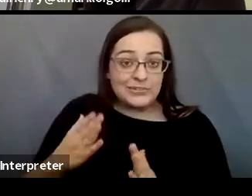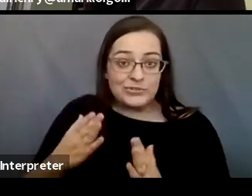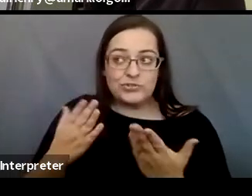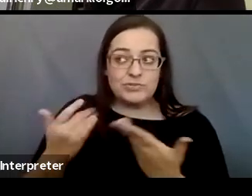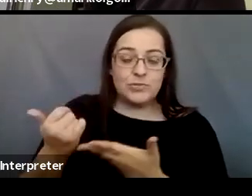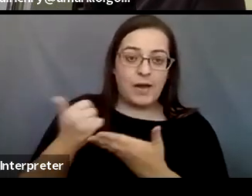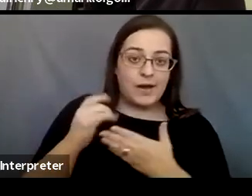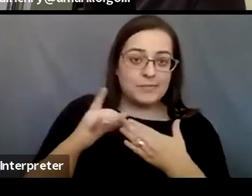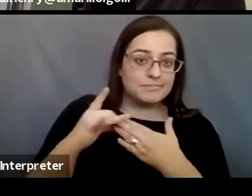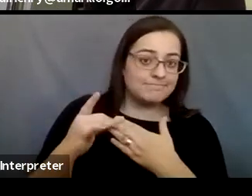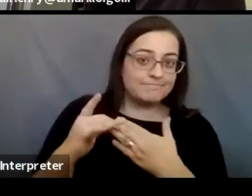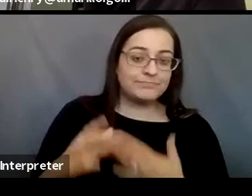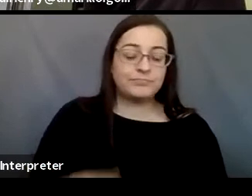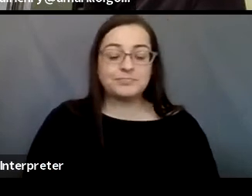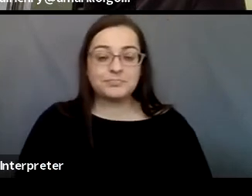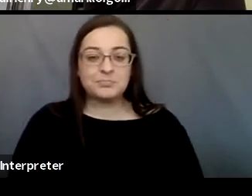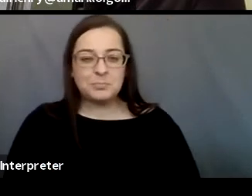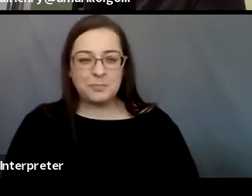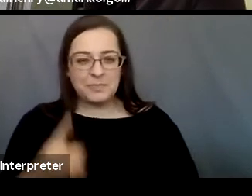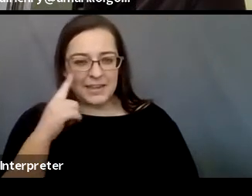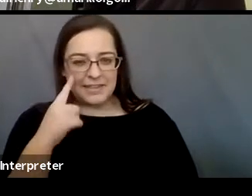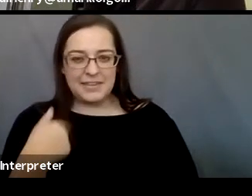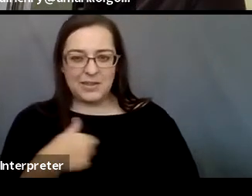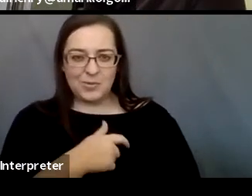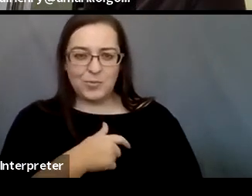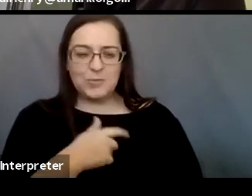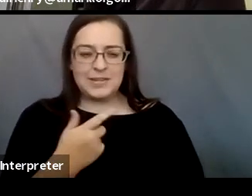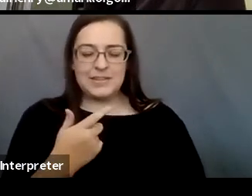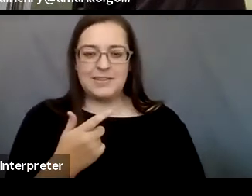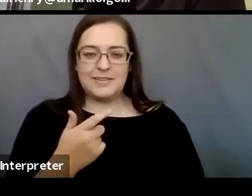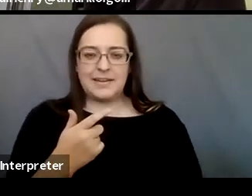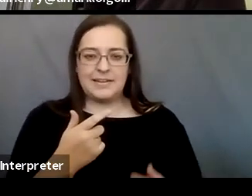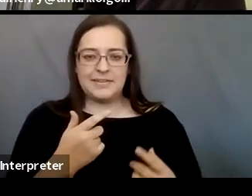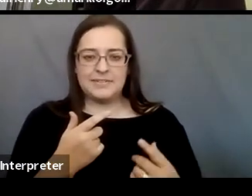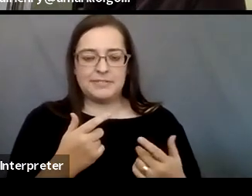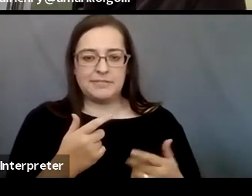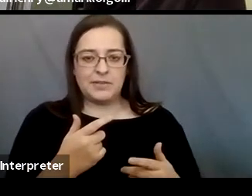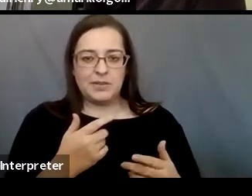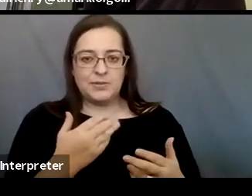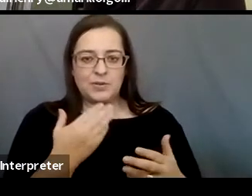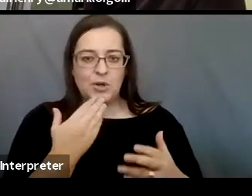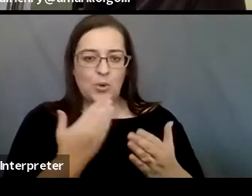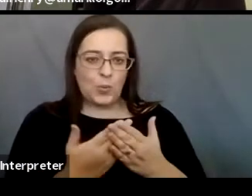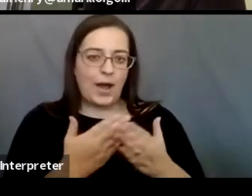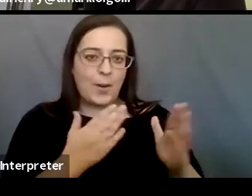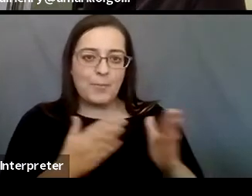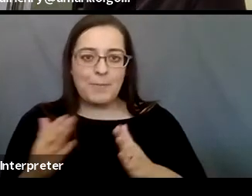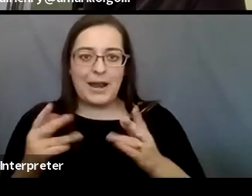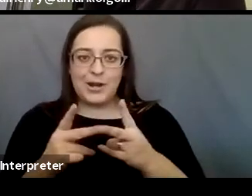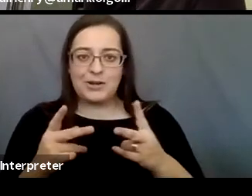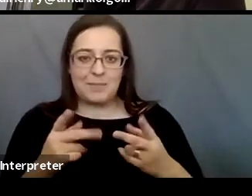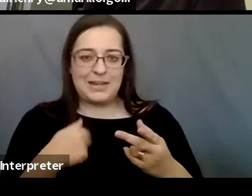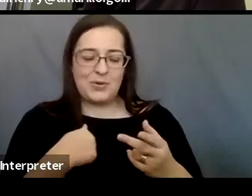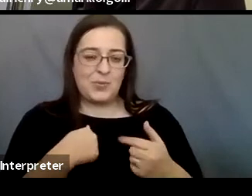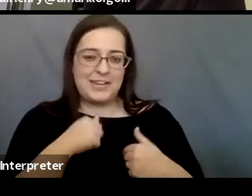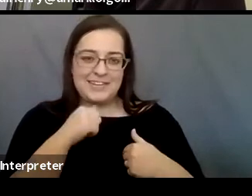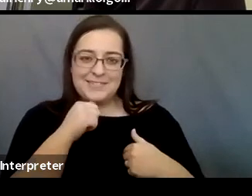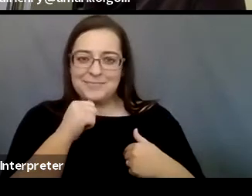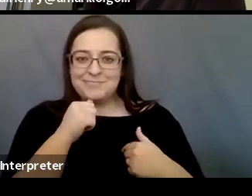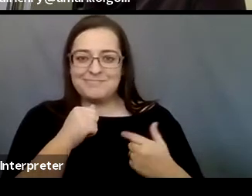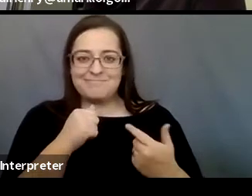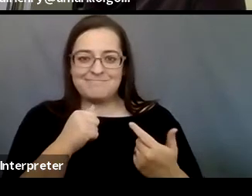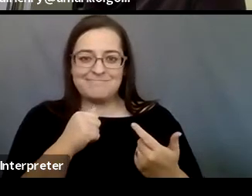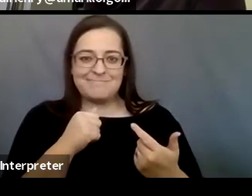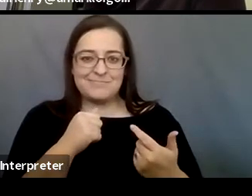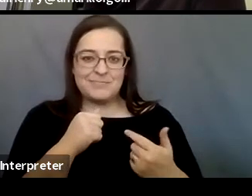plan. And I think that we're going to be in a uniquely well-prepared position to be able to answer questions like that through the